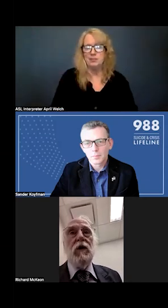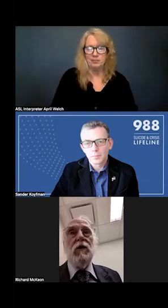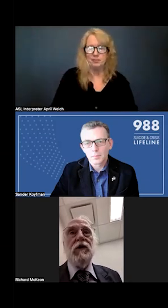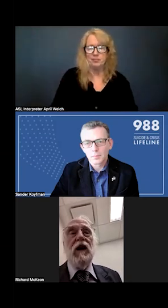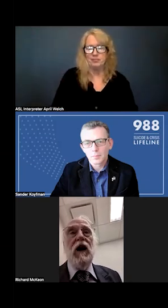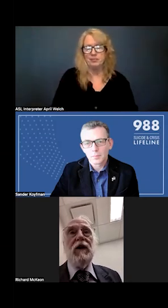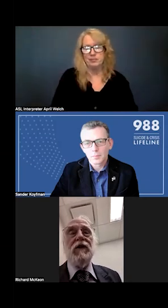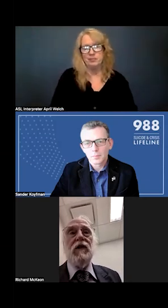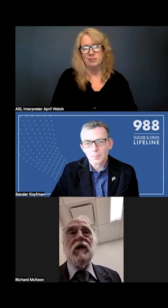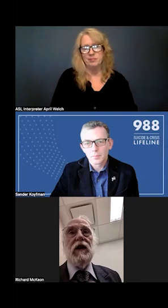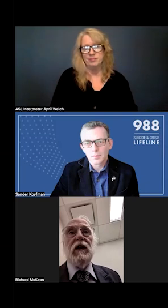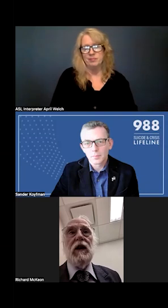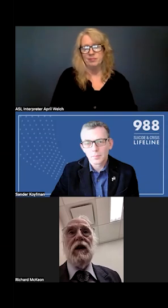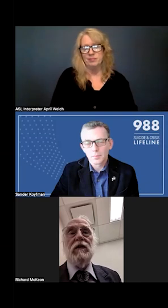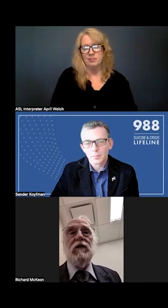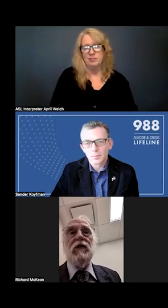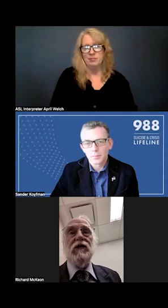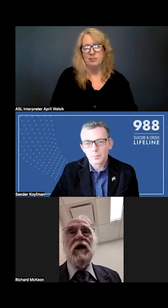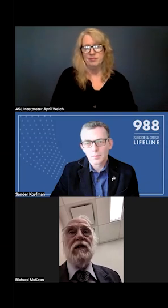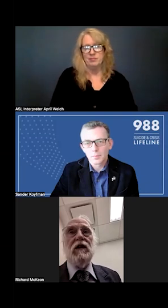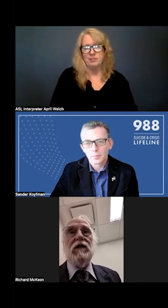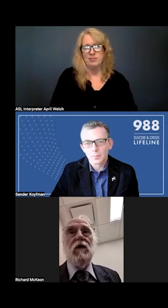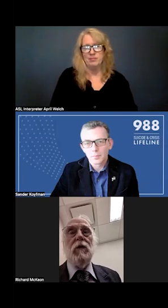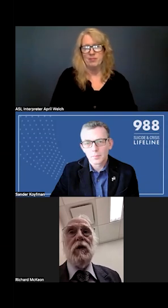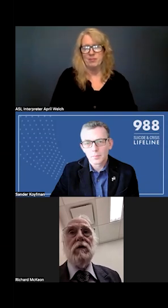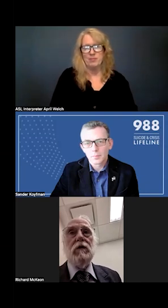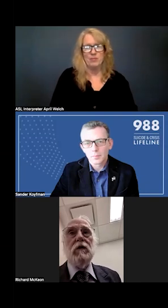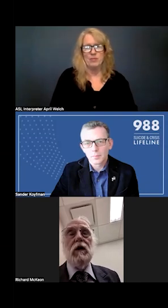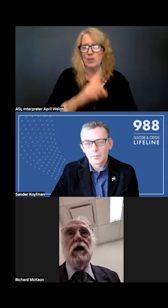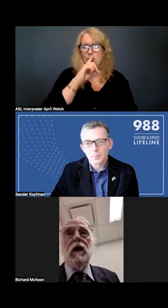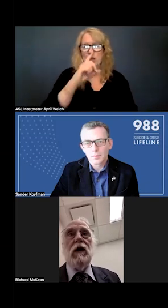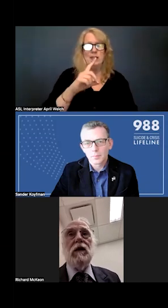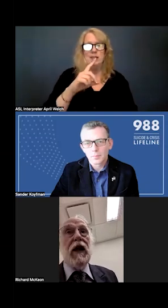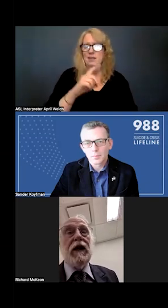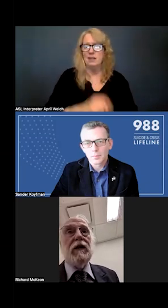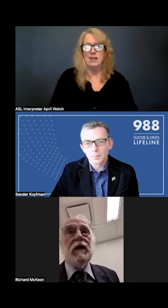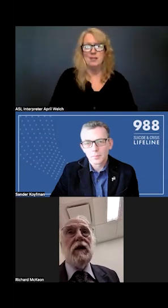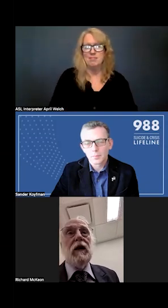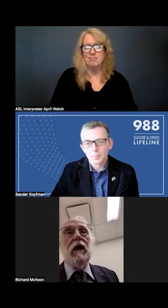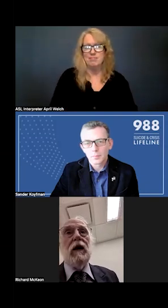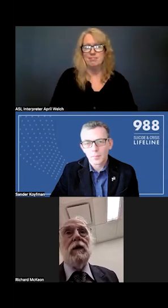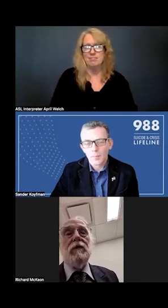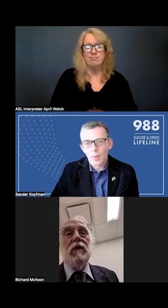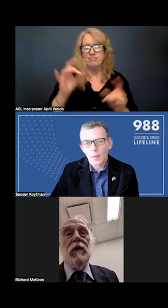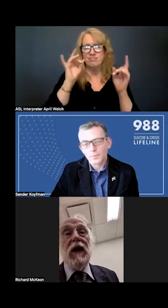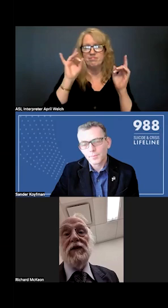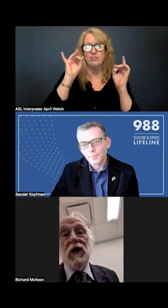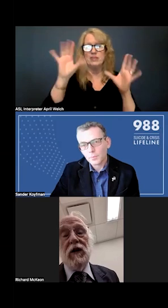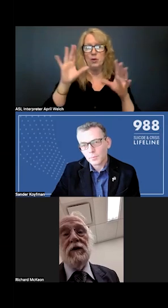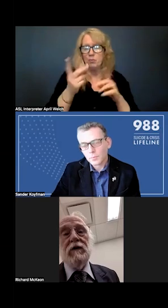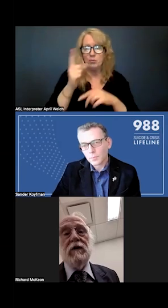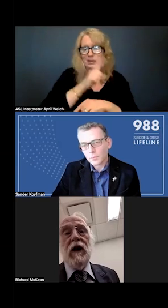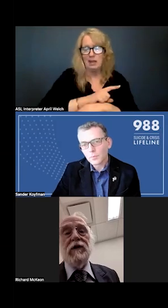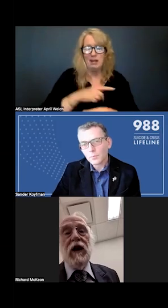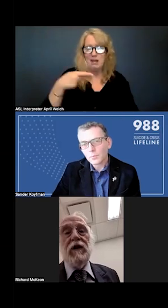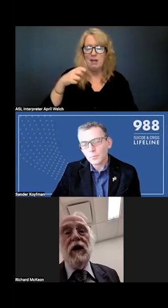So it was obviously just a terrible day. The